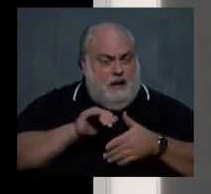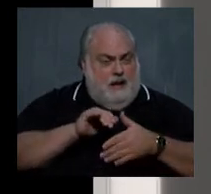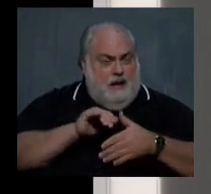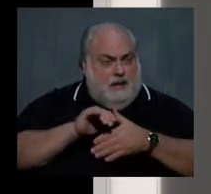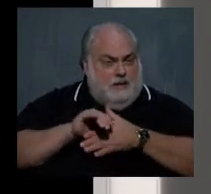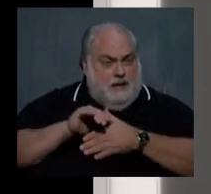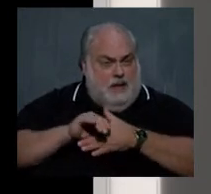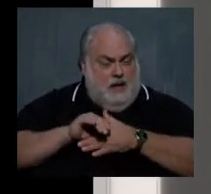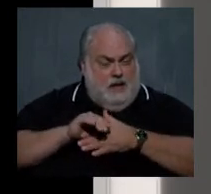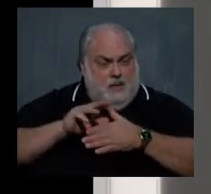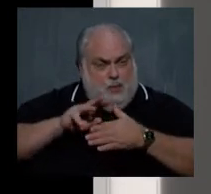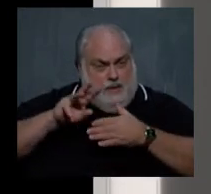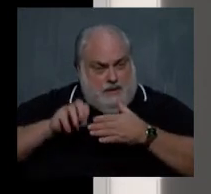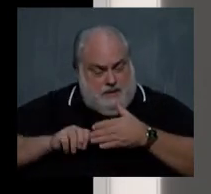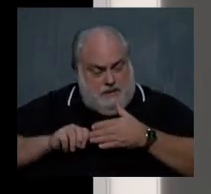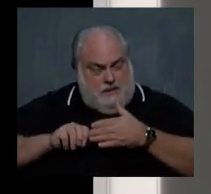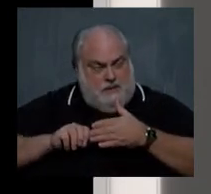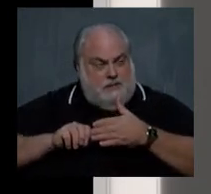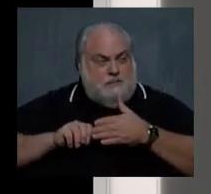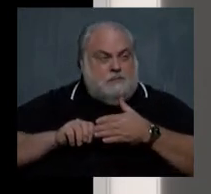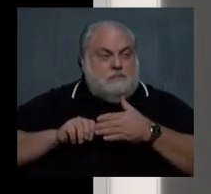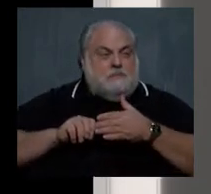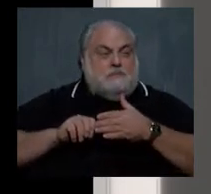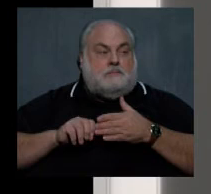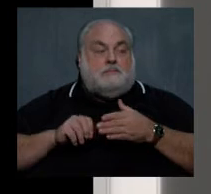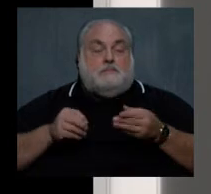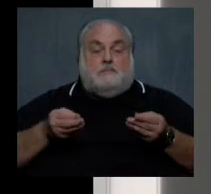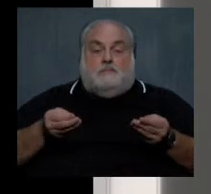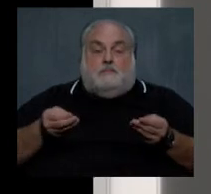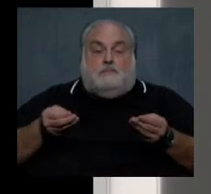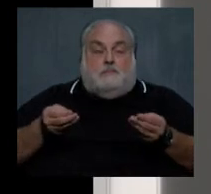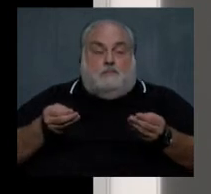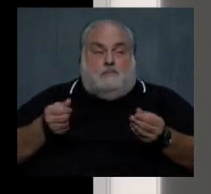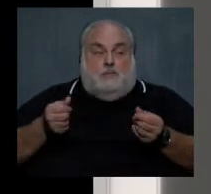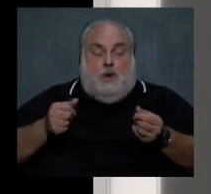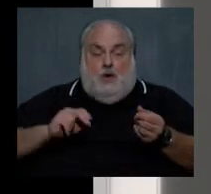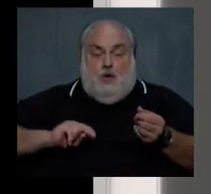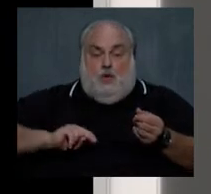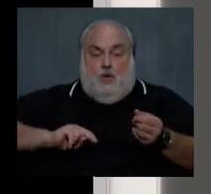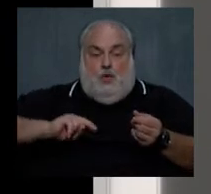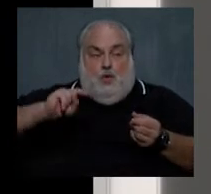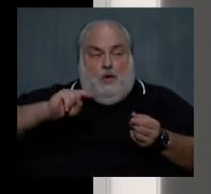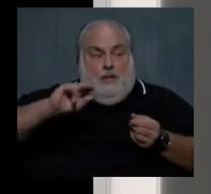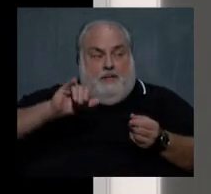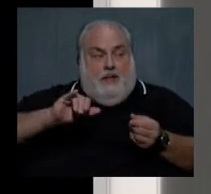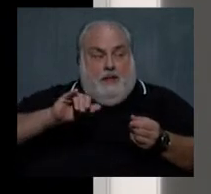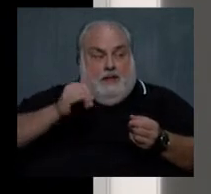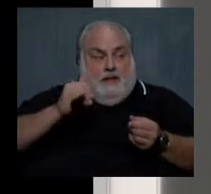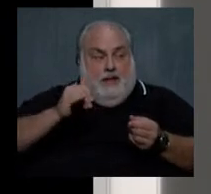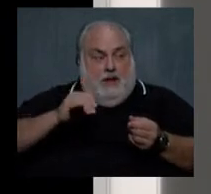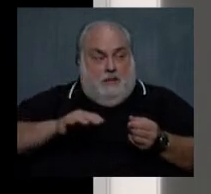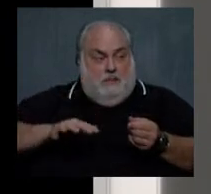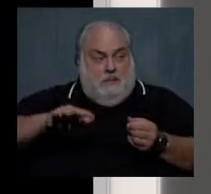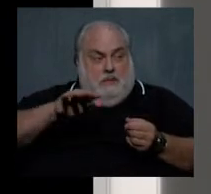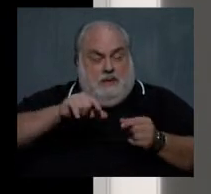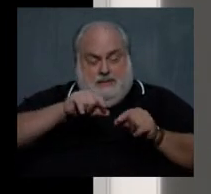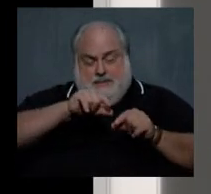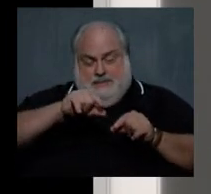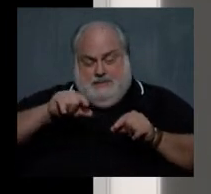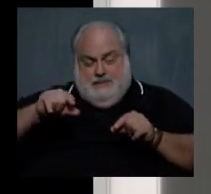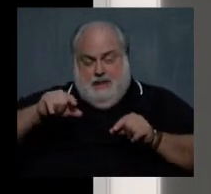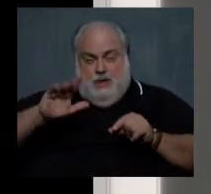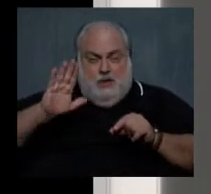at night and on the weekends. And if you look at that property that is just right north of that larger yellow building, that little bitty sliver, that used